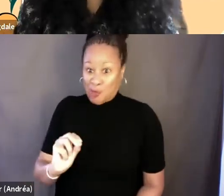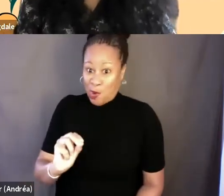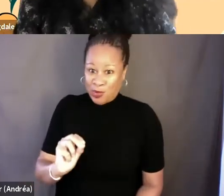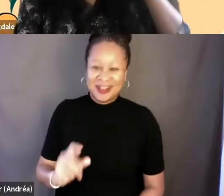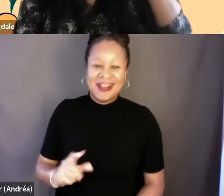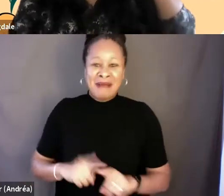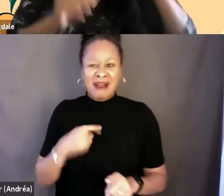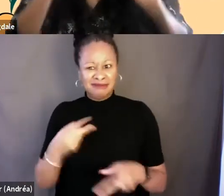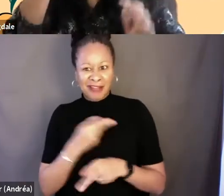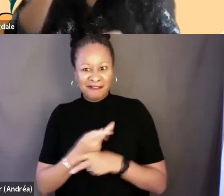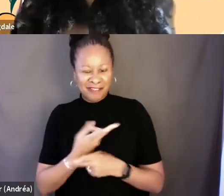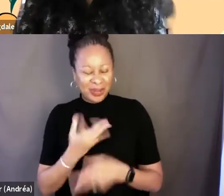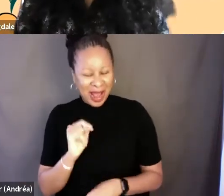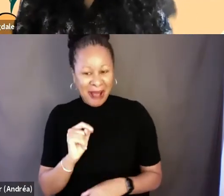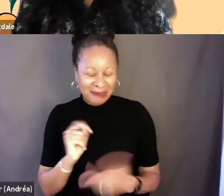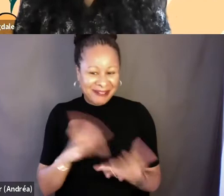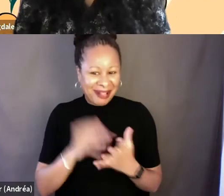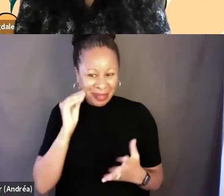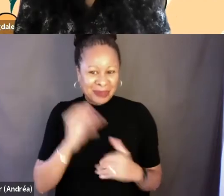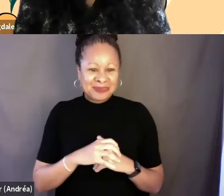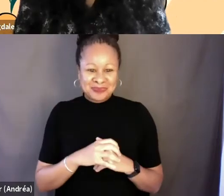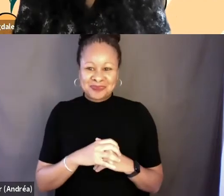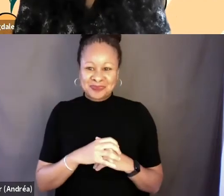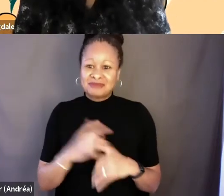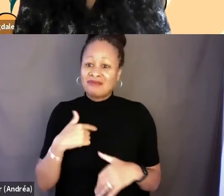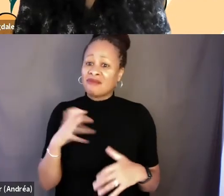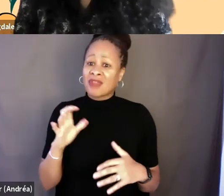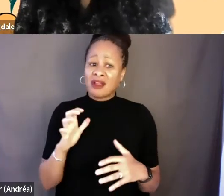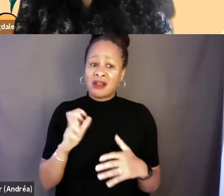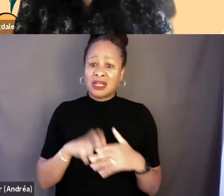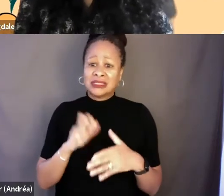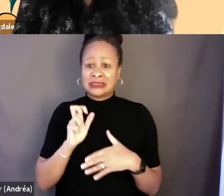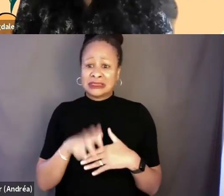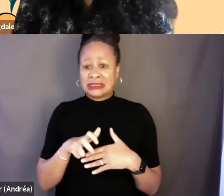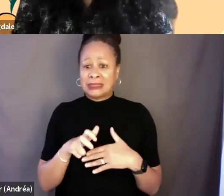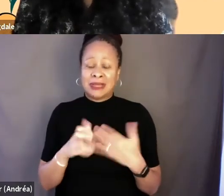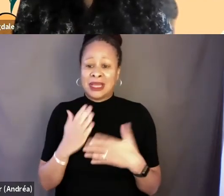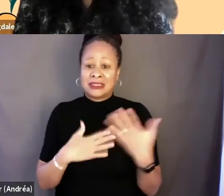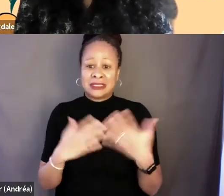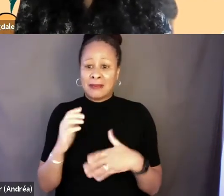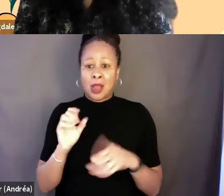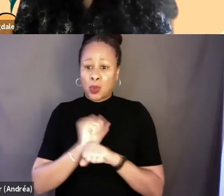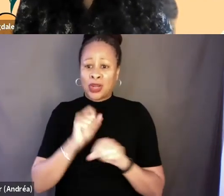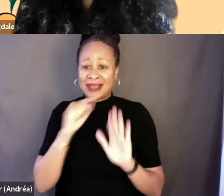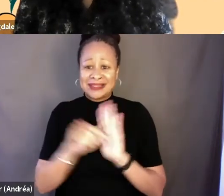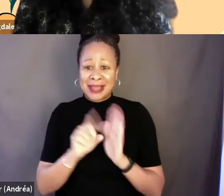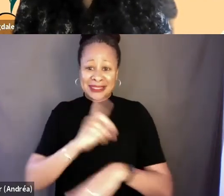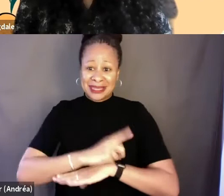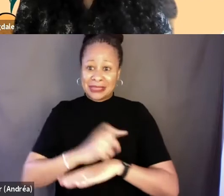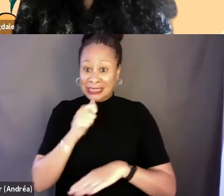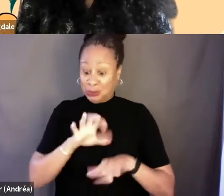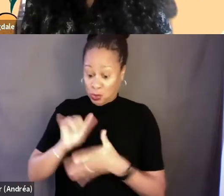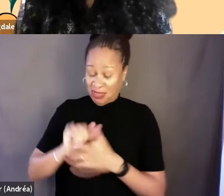I figured it out, and I did. I sort of skipped entry level steps, working assignment desk, things like that you would do, and started